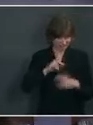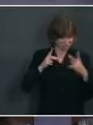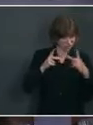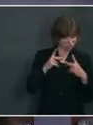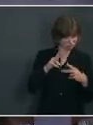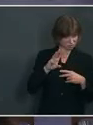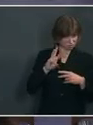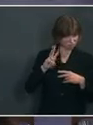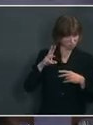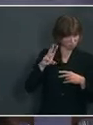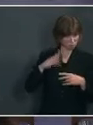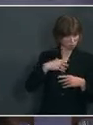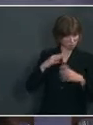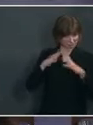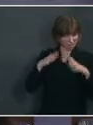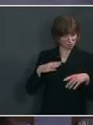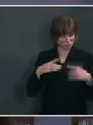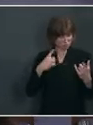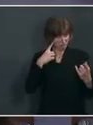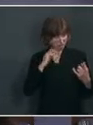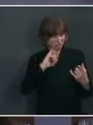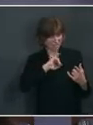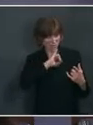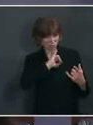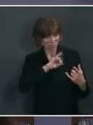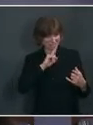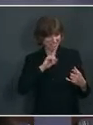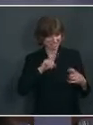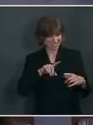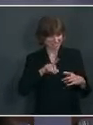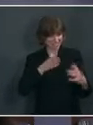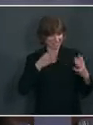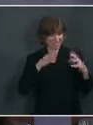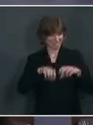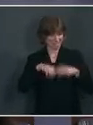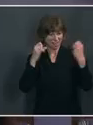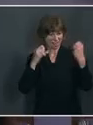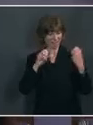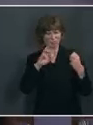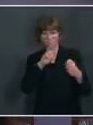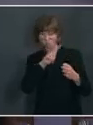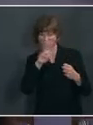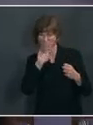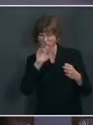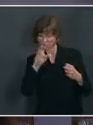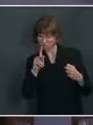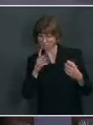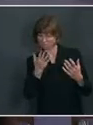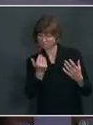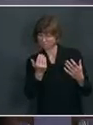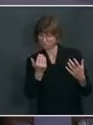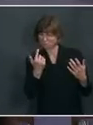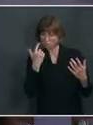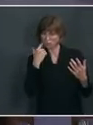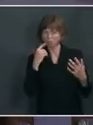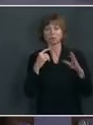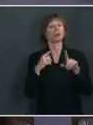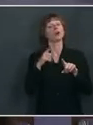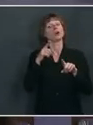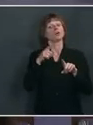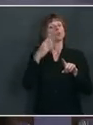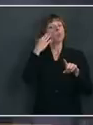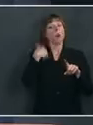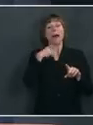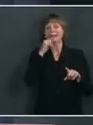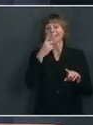House? I mean, Israel, after all, is in violation of international law, illegally occupies the West Bank and Gaza. Do you believe it's unfairly targeted? You know, I didn't see